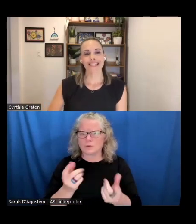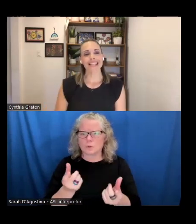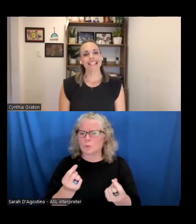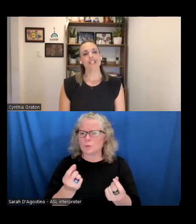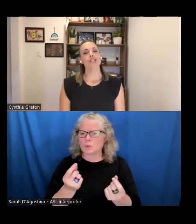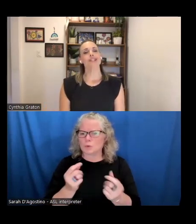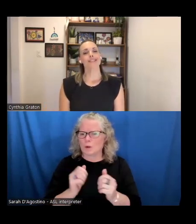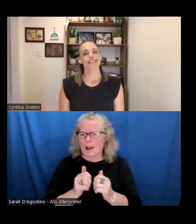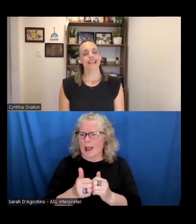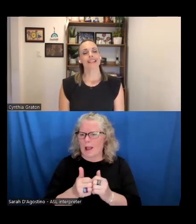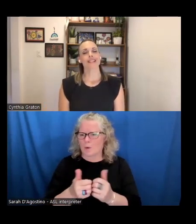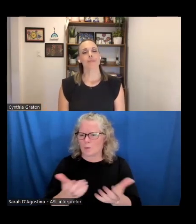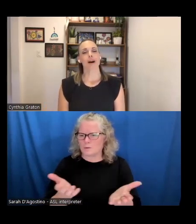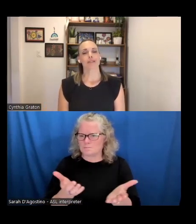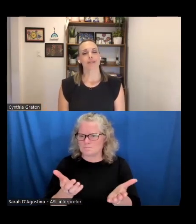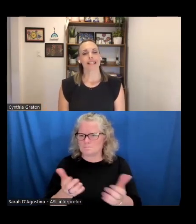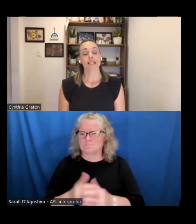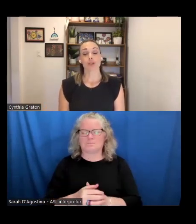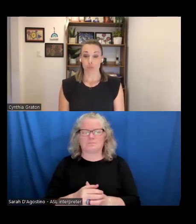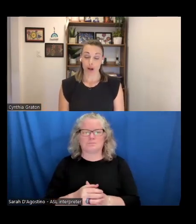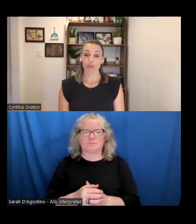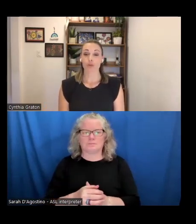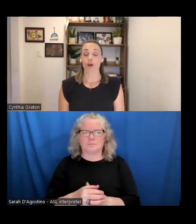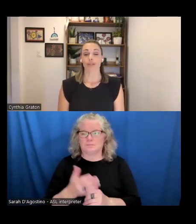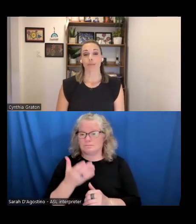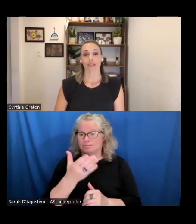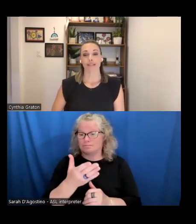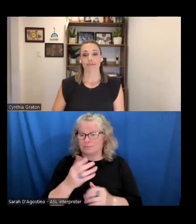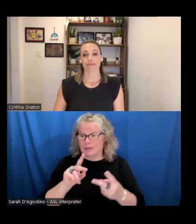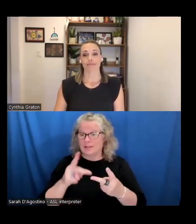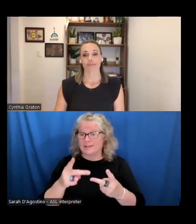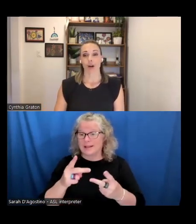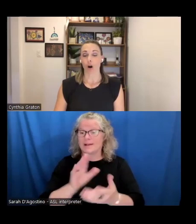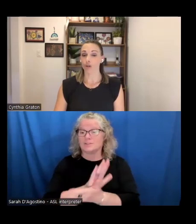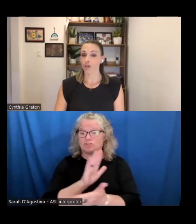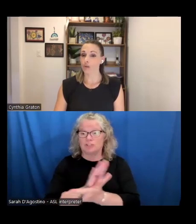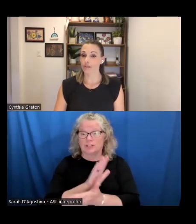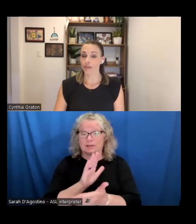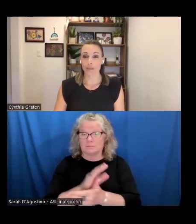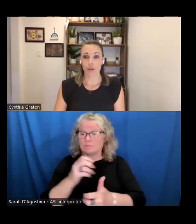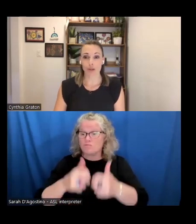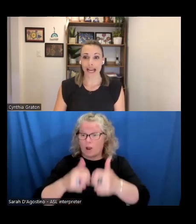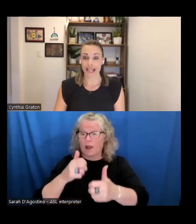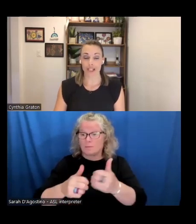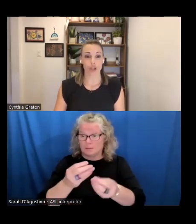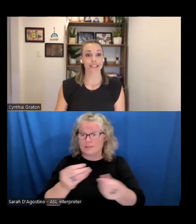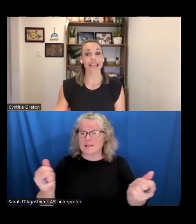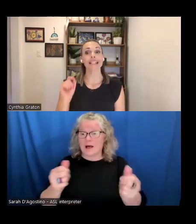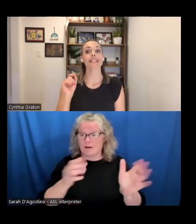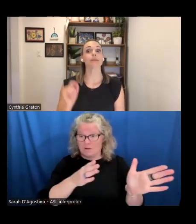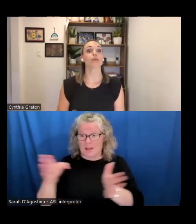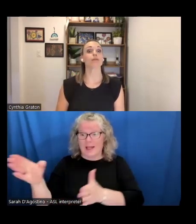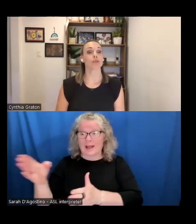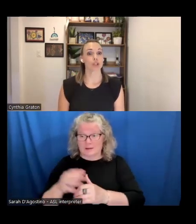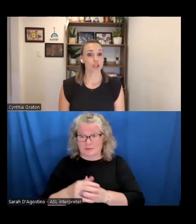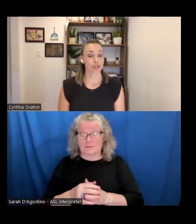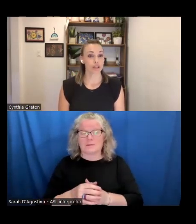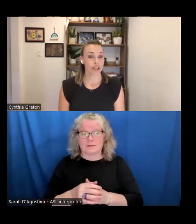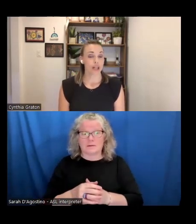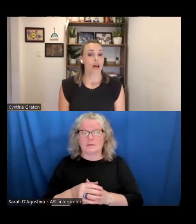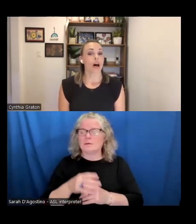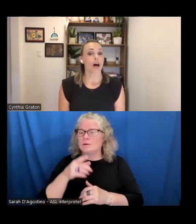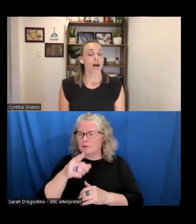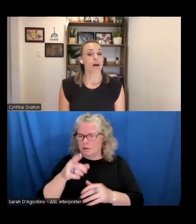So the second sheet in this model is the problem-solving plan, also available as an editable